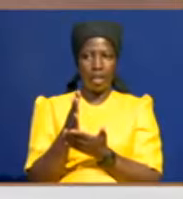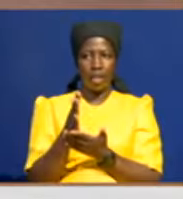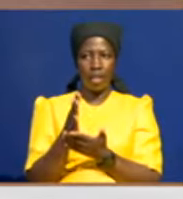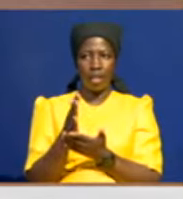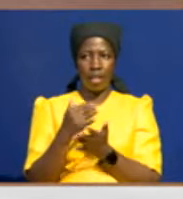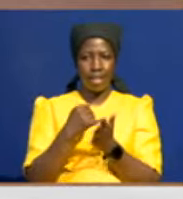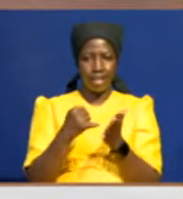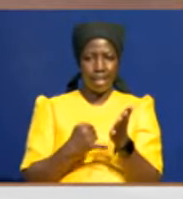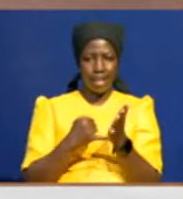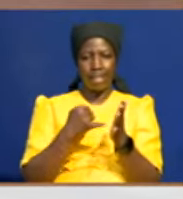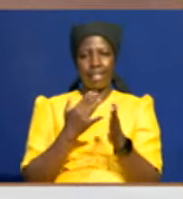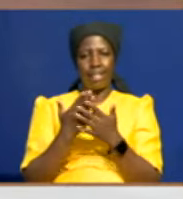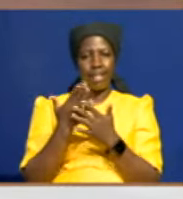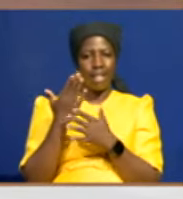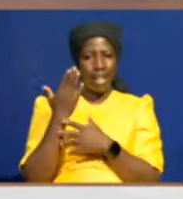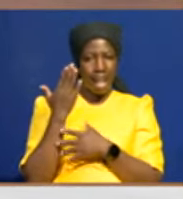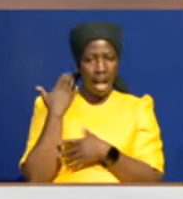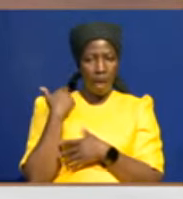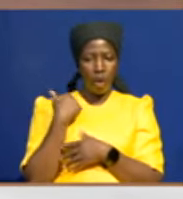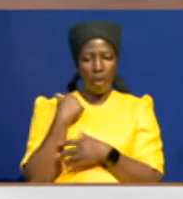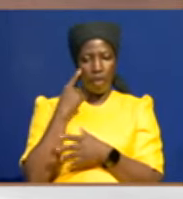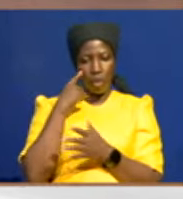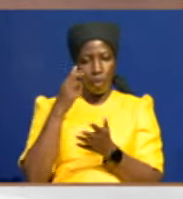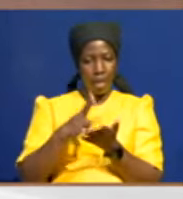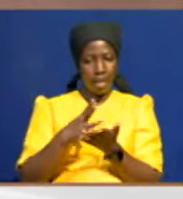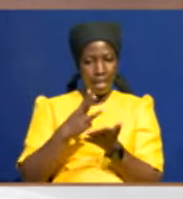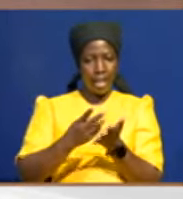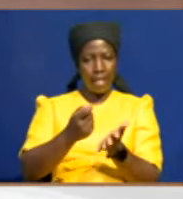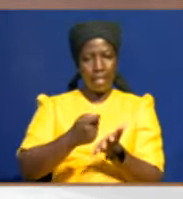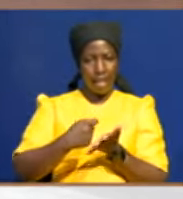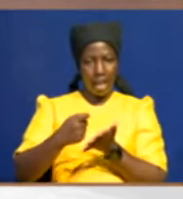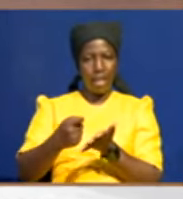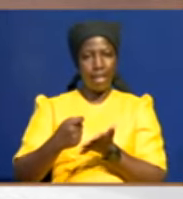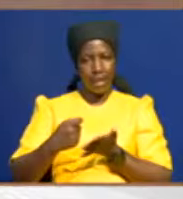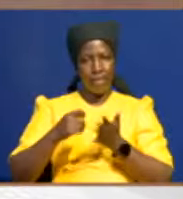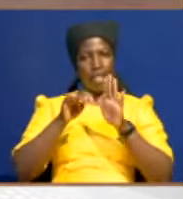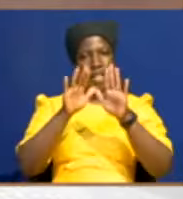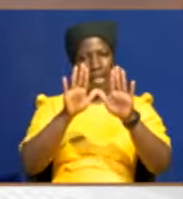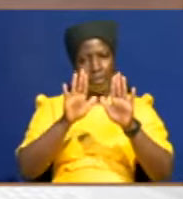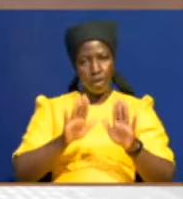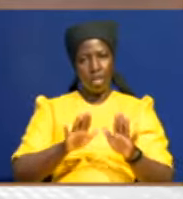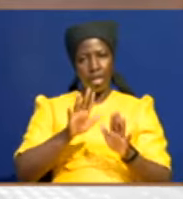Just a moment ago, we witnessed the signing of very important memoranda